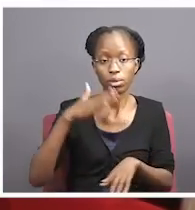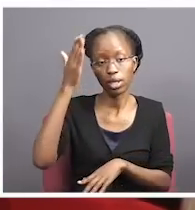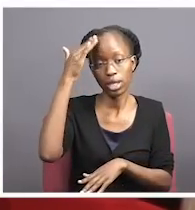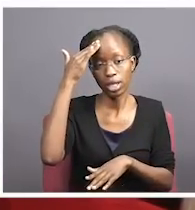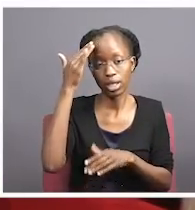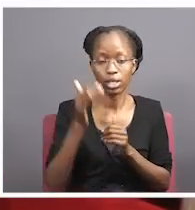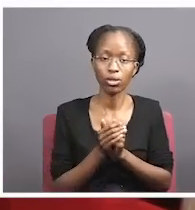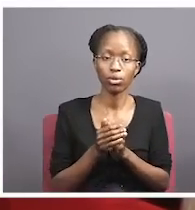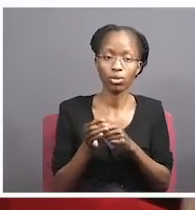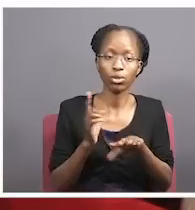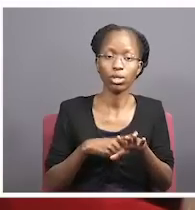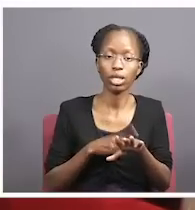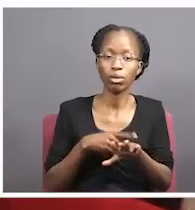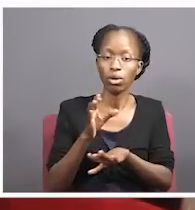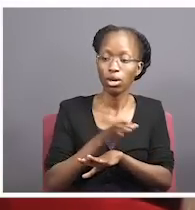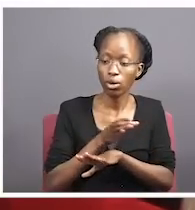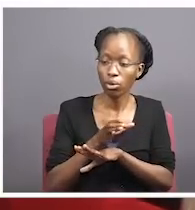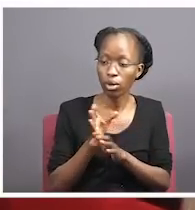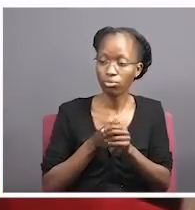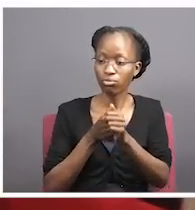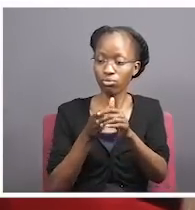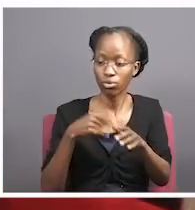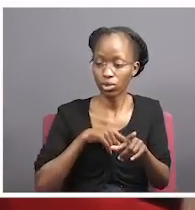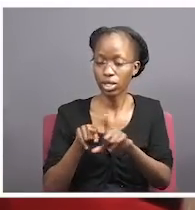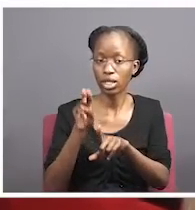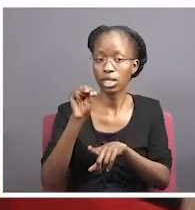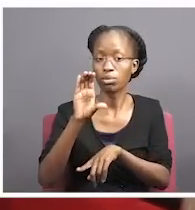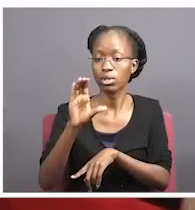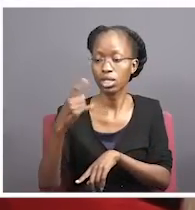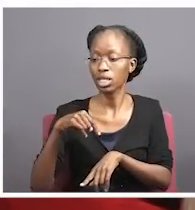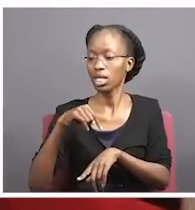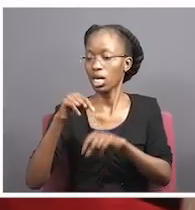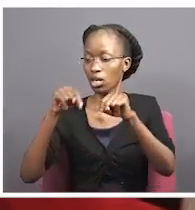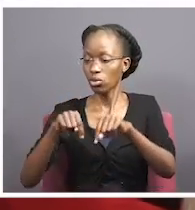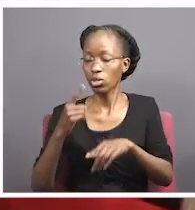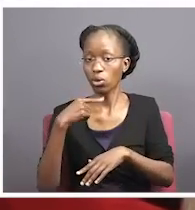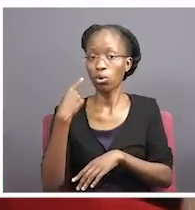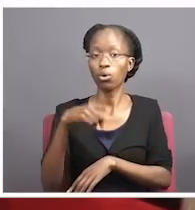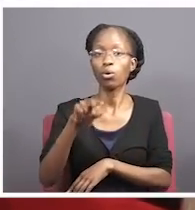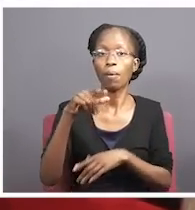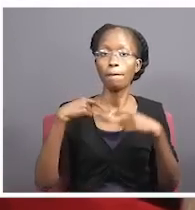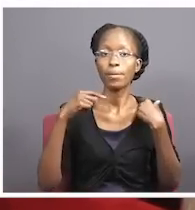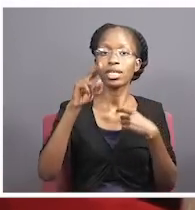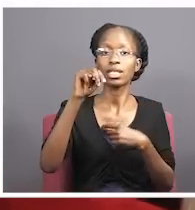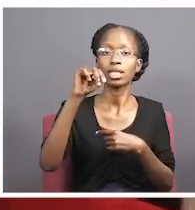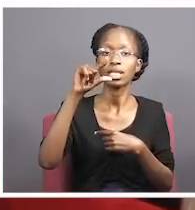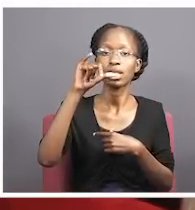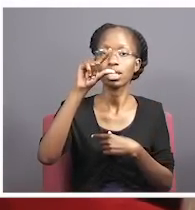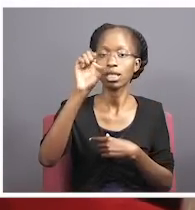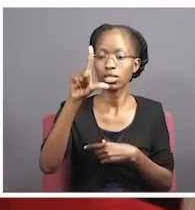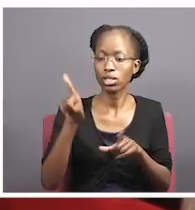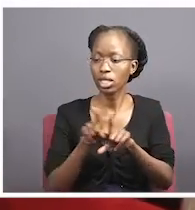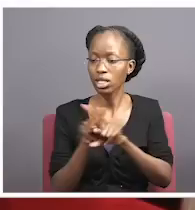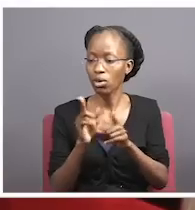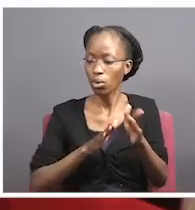I know in a short while, the worship team will lead us. Our moderator today is Nigel DeMello. But just as